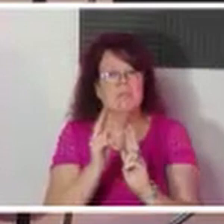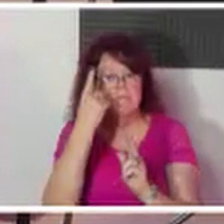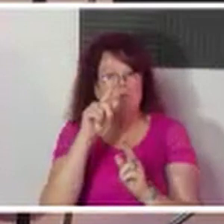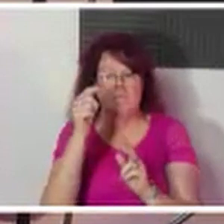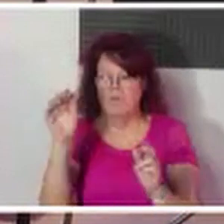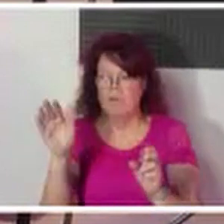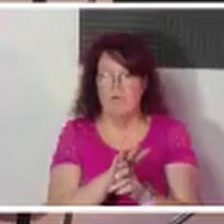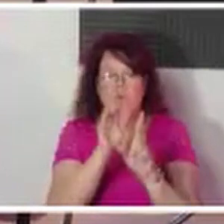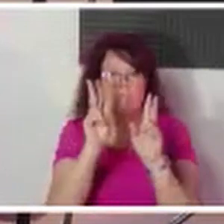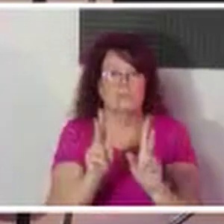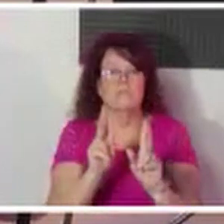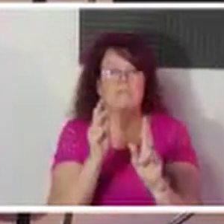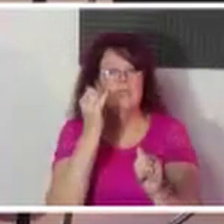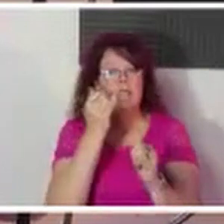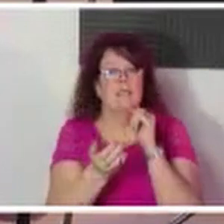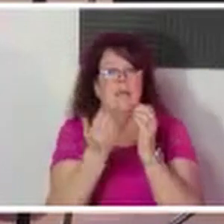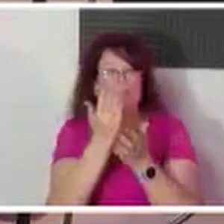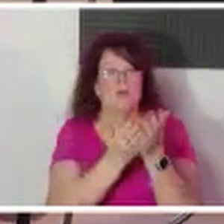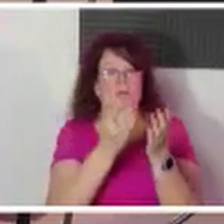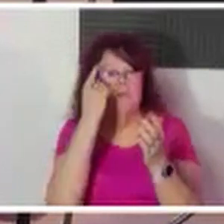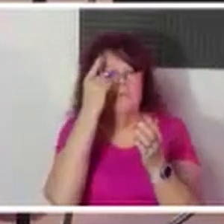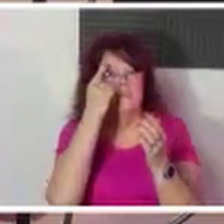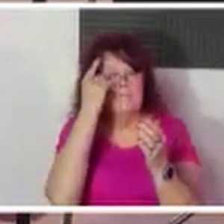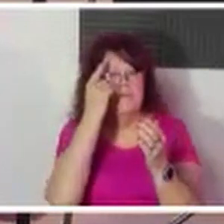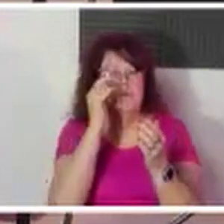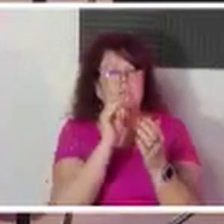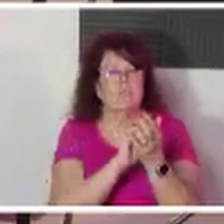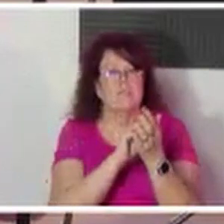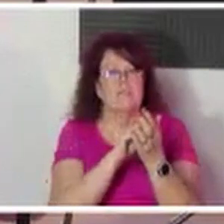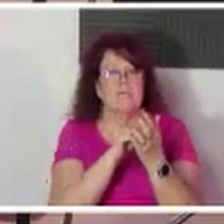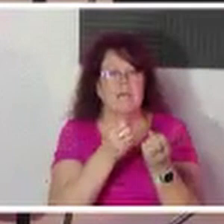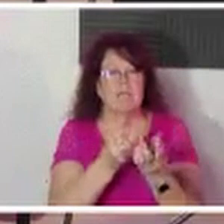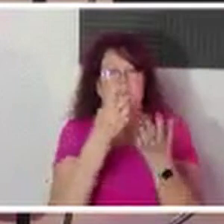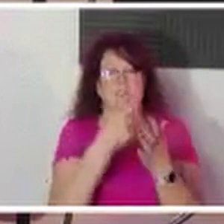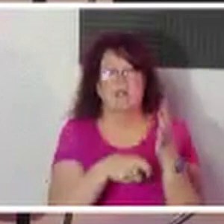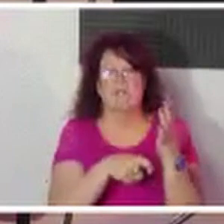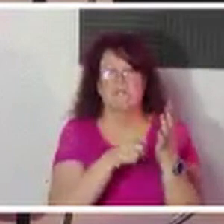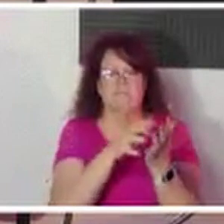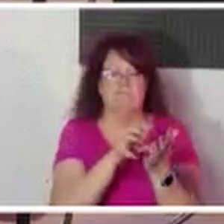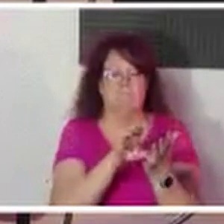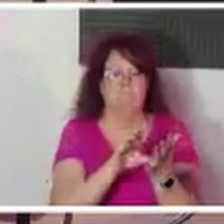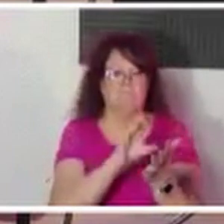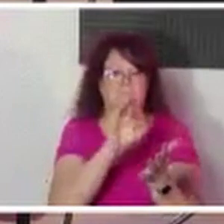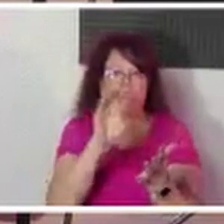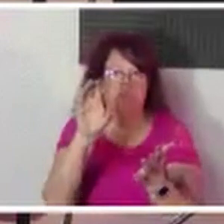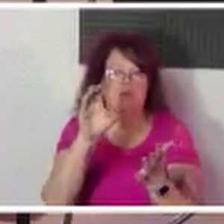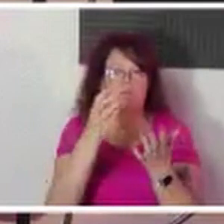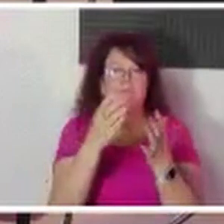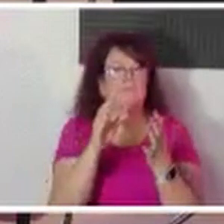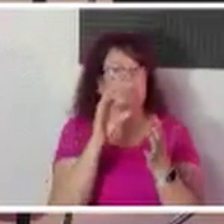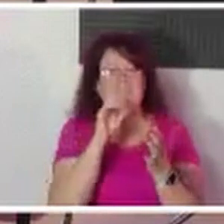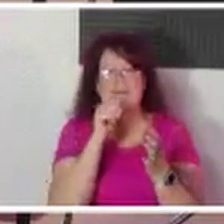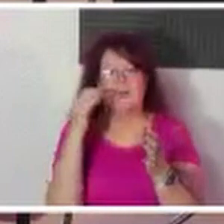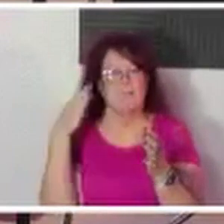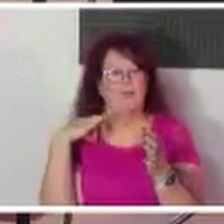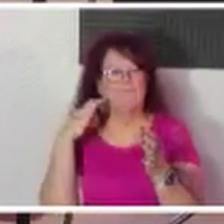Yes. So the last factor we'd consider is really the amount of the bond. Since we are a nonprofit